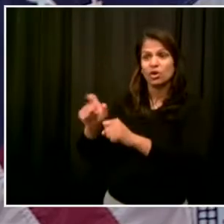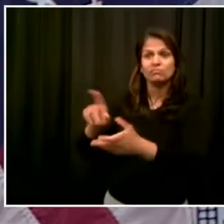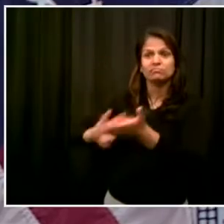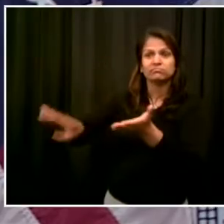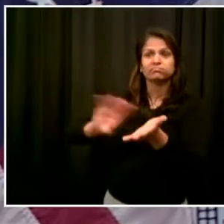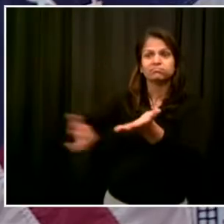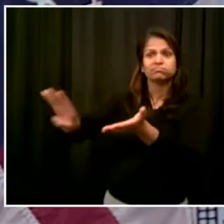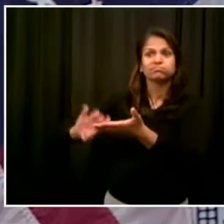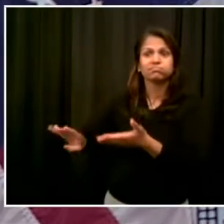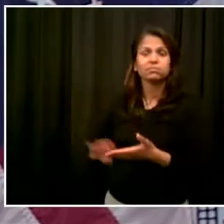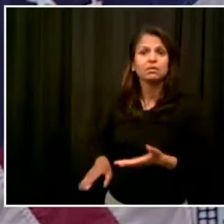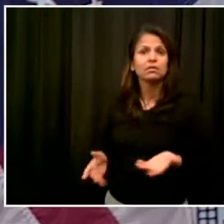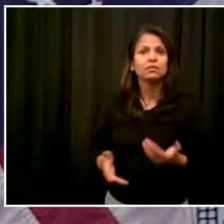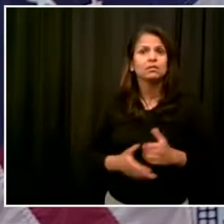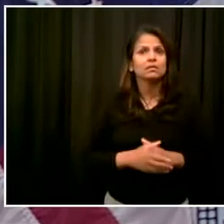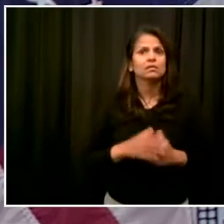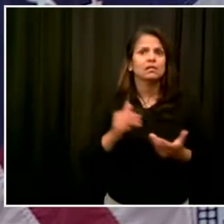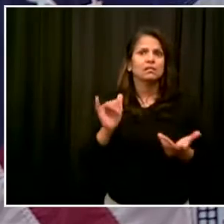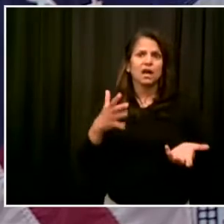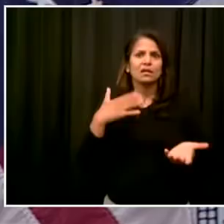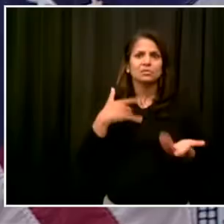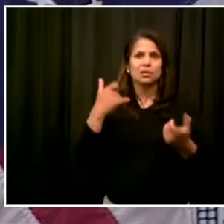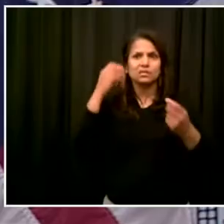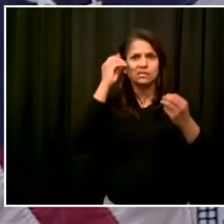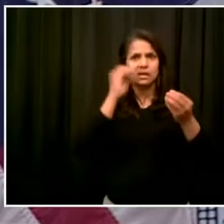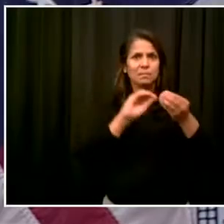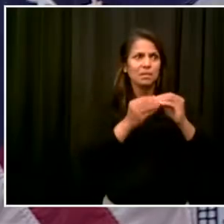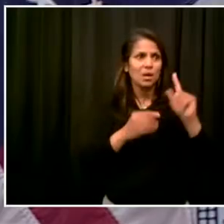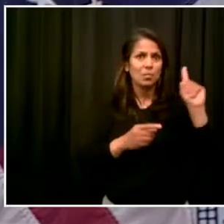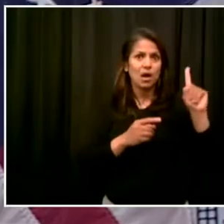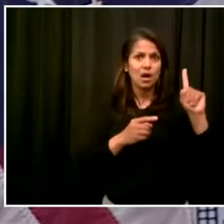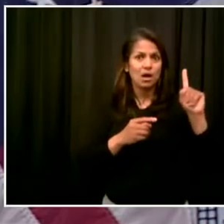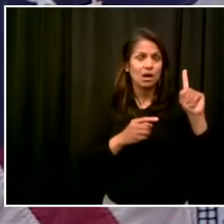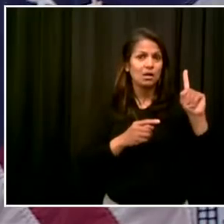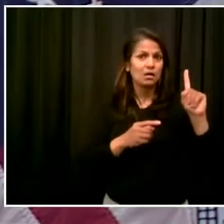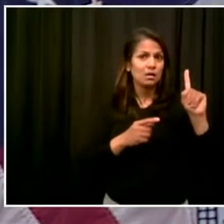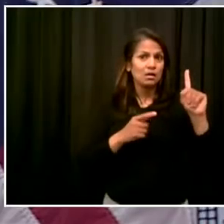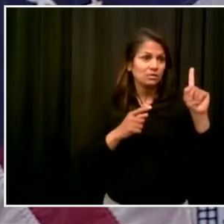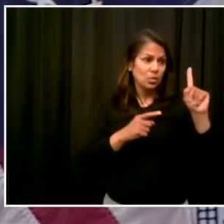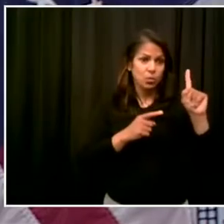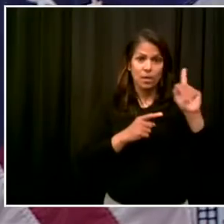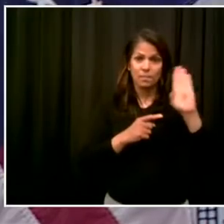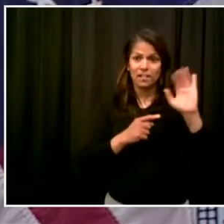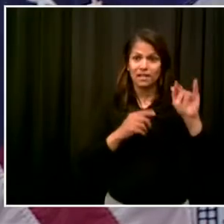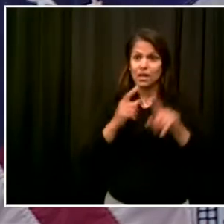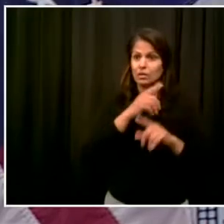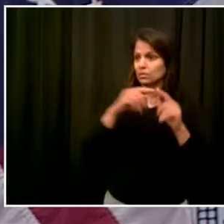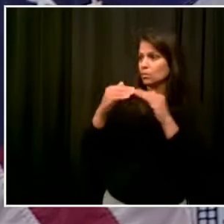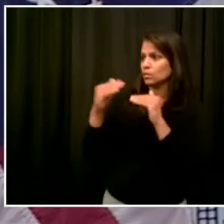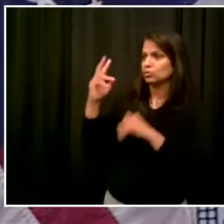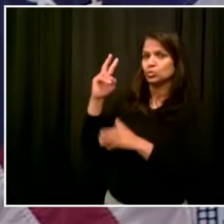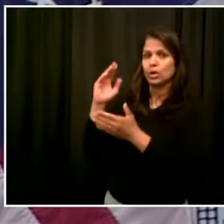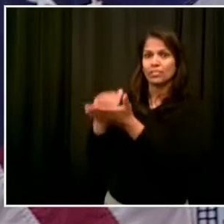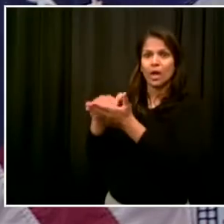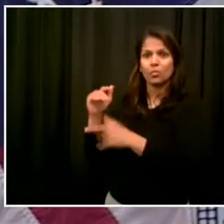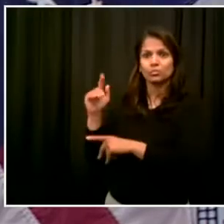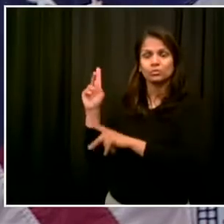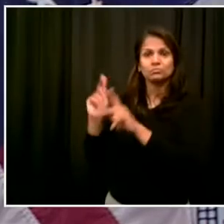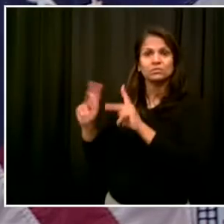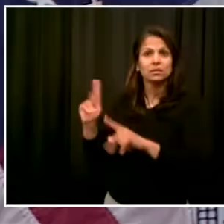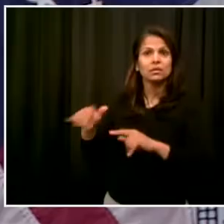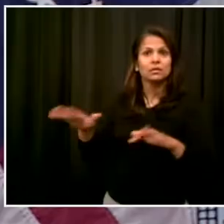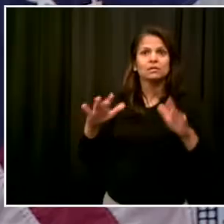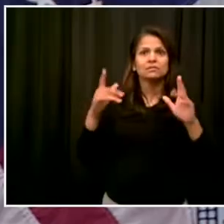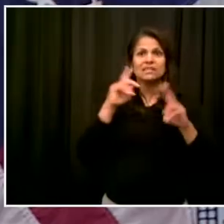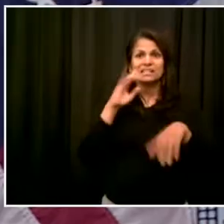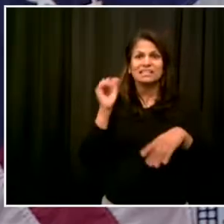plan with time given to hopefully find alternatives from Washington or Albany. If we have to